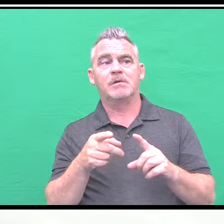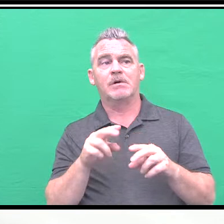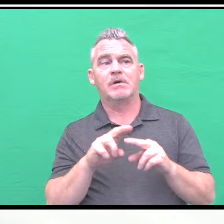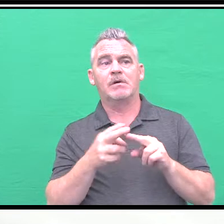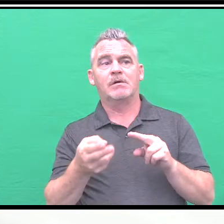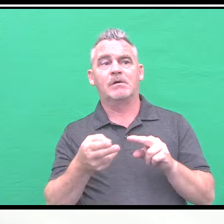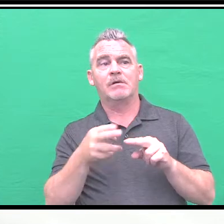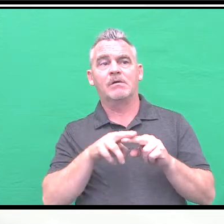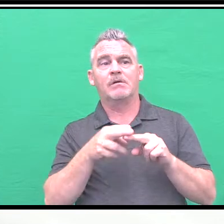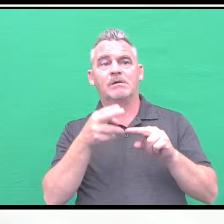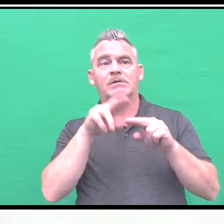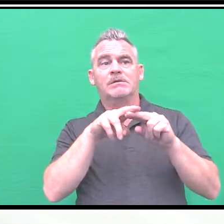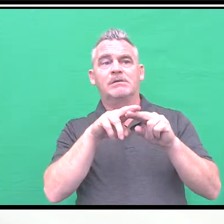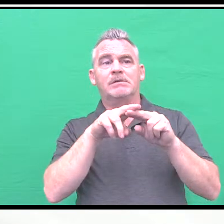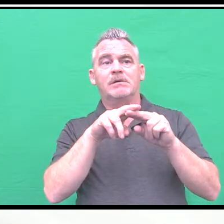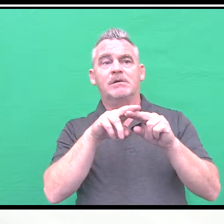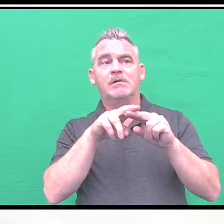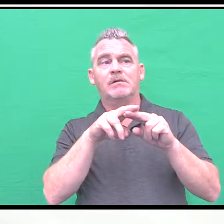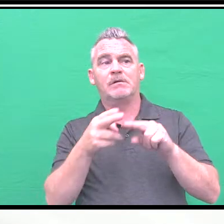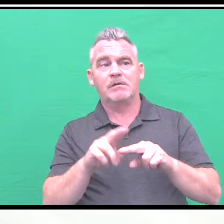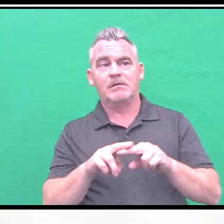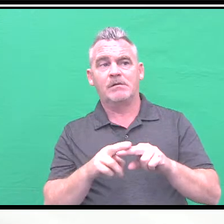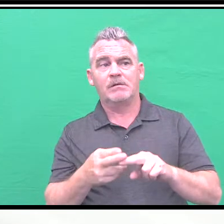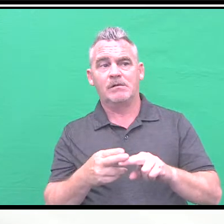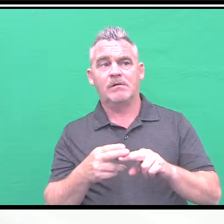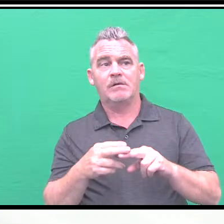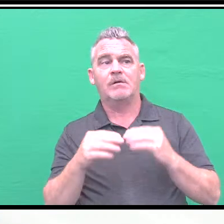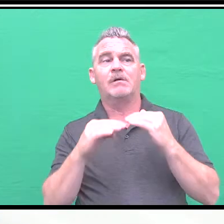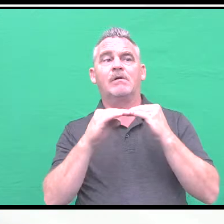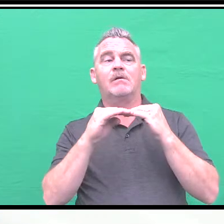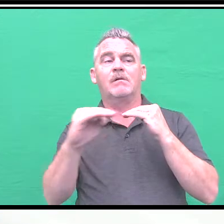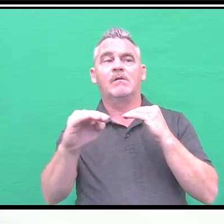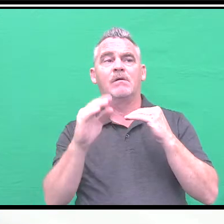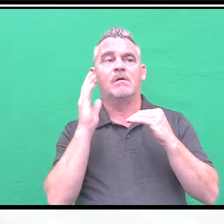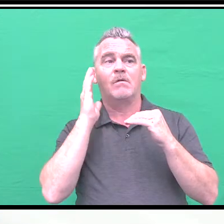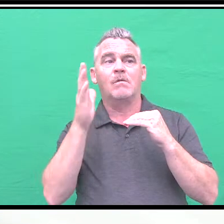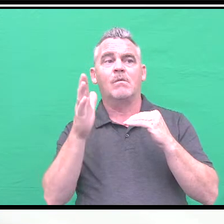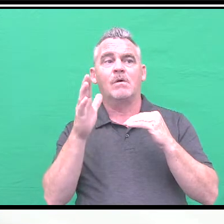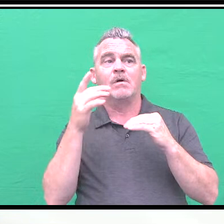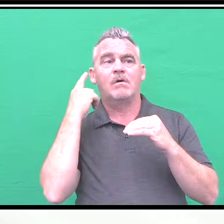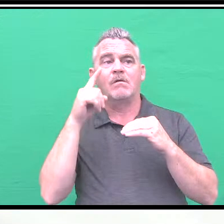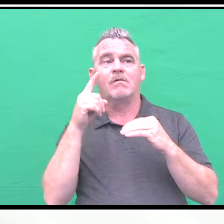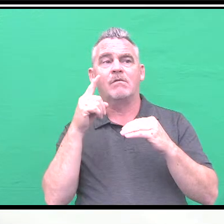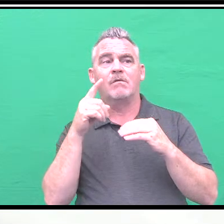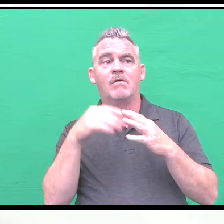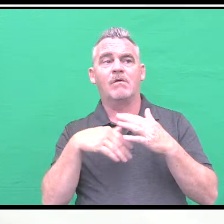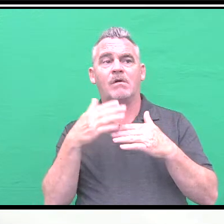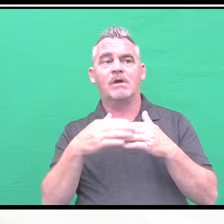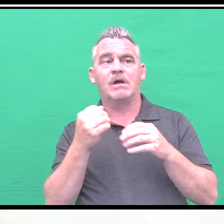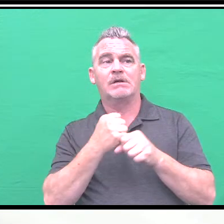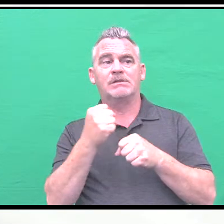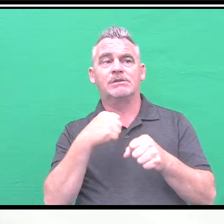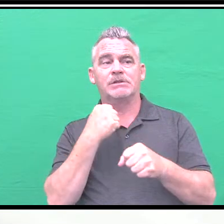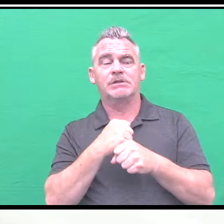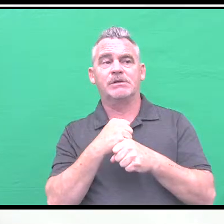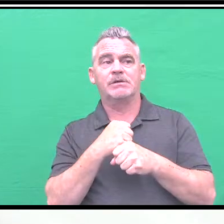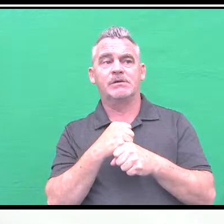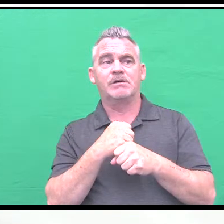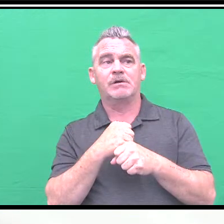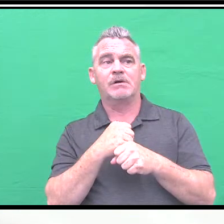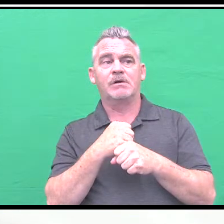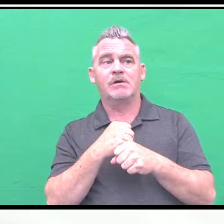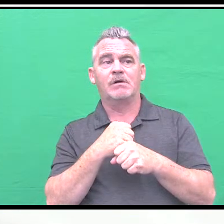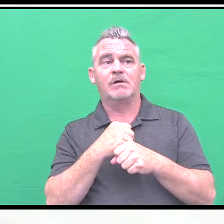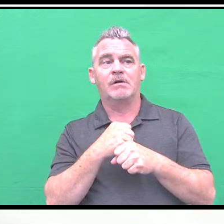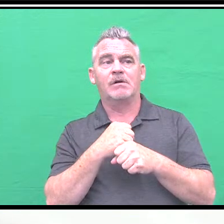we will have a flat rate for this coming year. And we were number